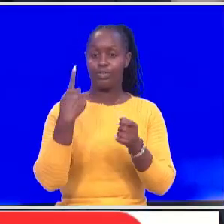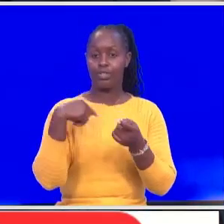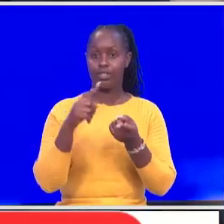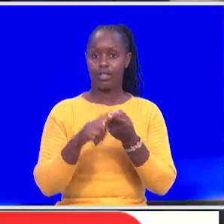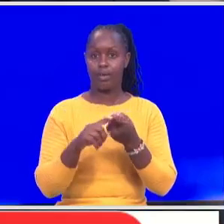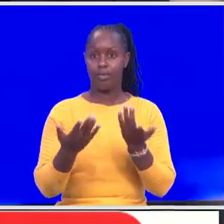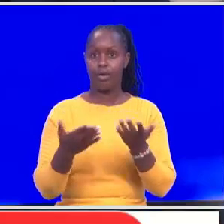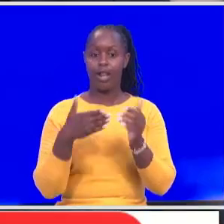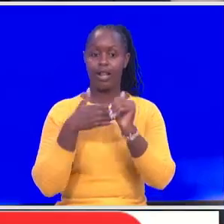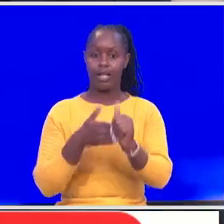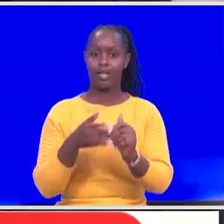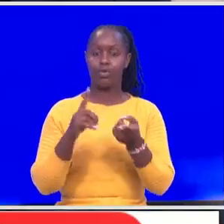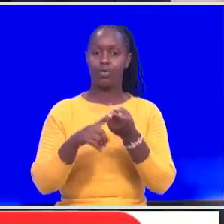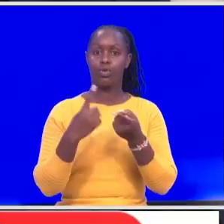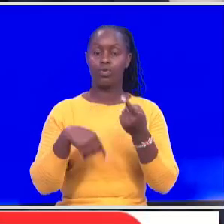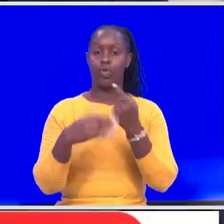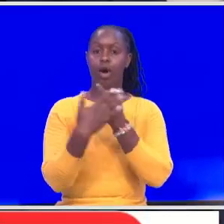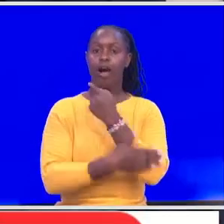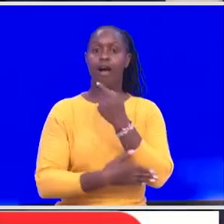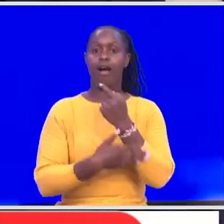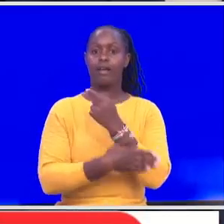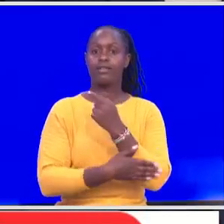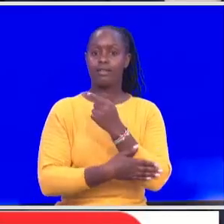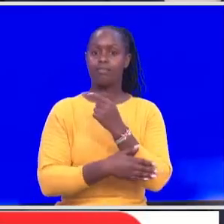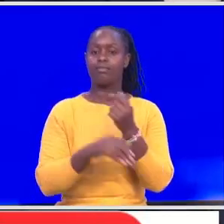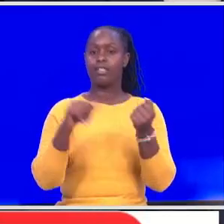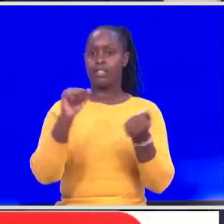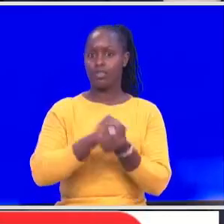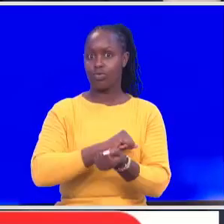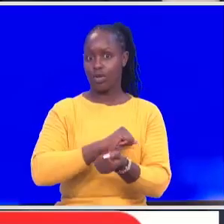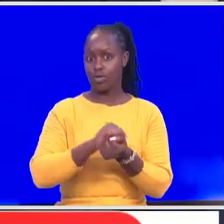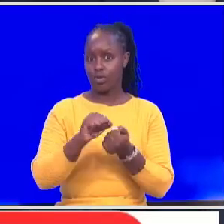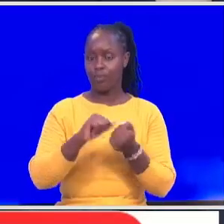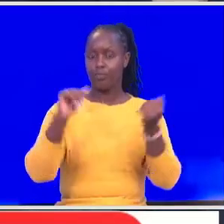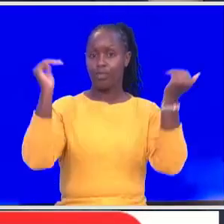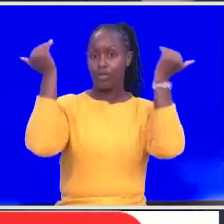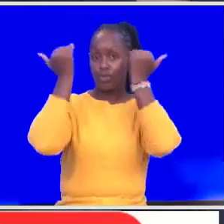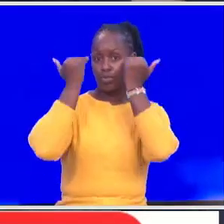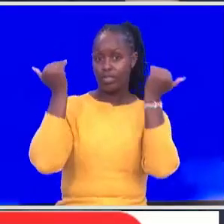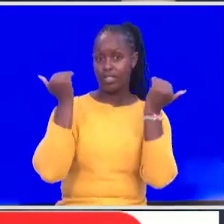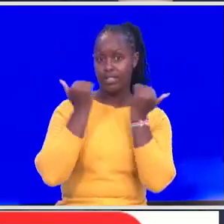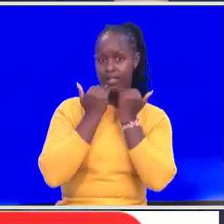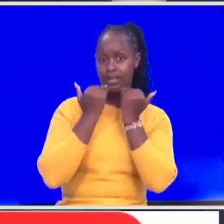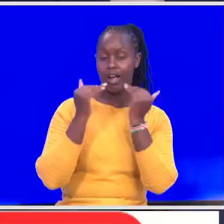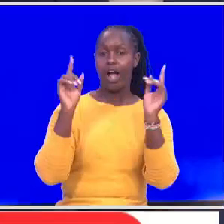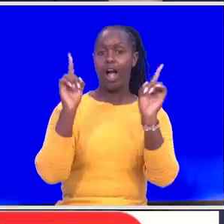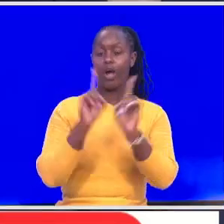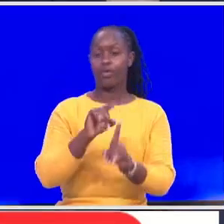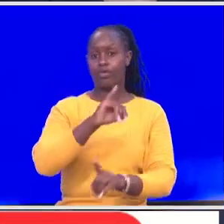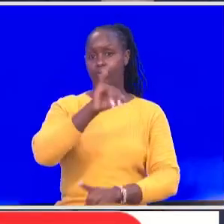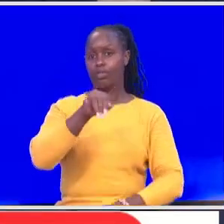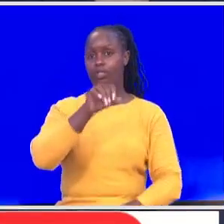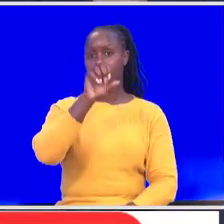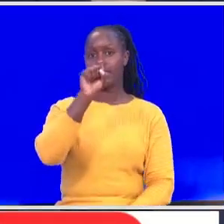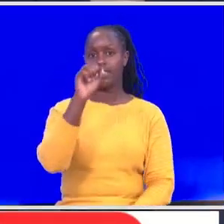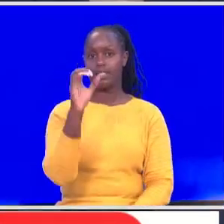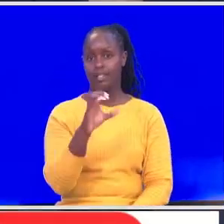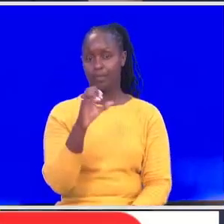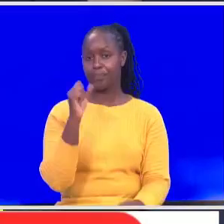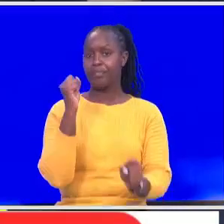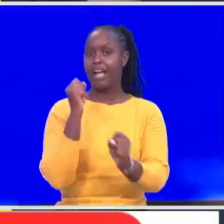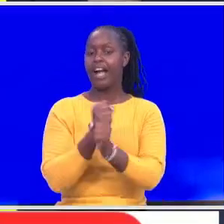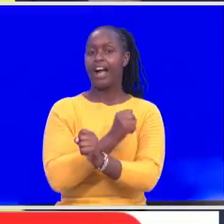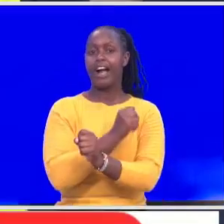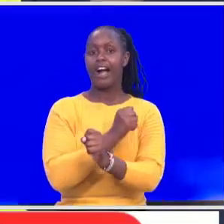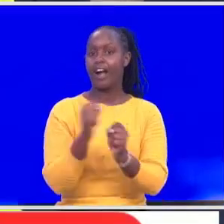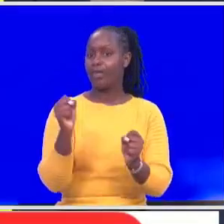untold civil strife. The judiciary and the Judicial Service Commission cannot